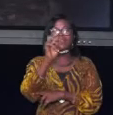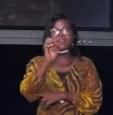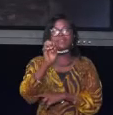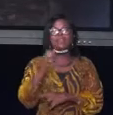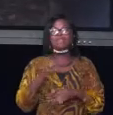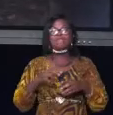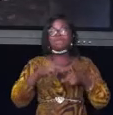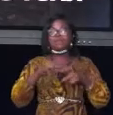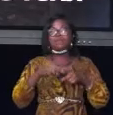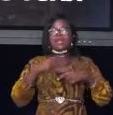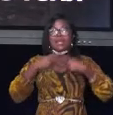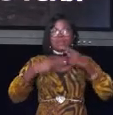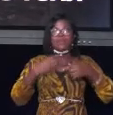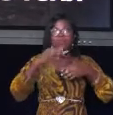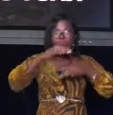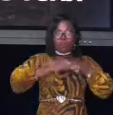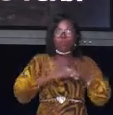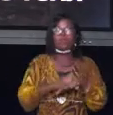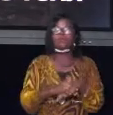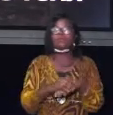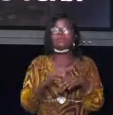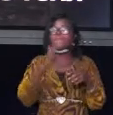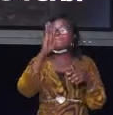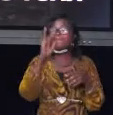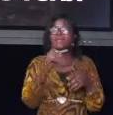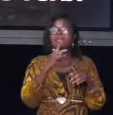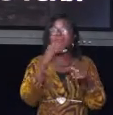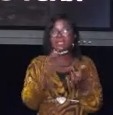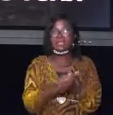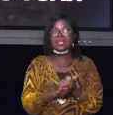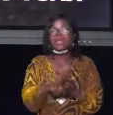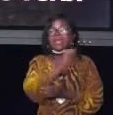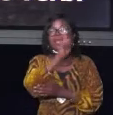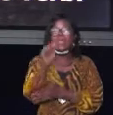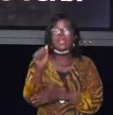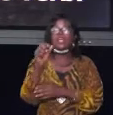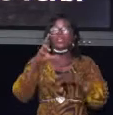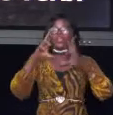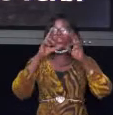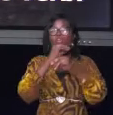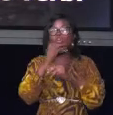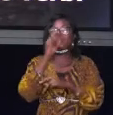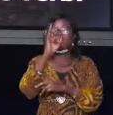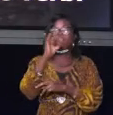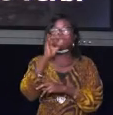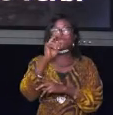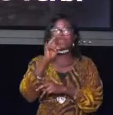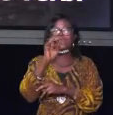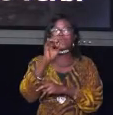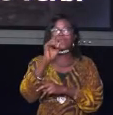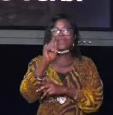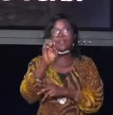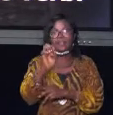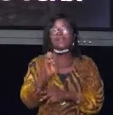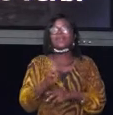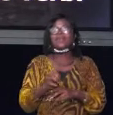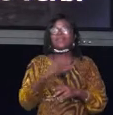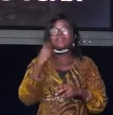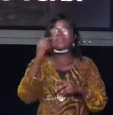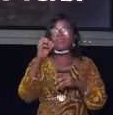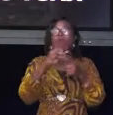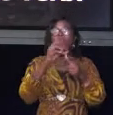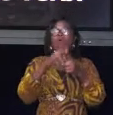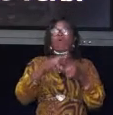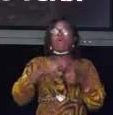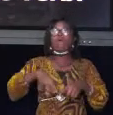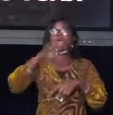verbs. Let me explain further by saying a non-finite or infinite verb is a verb form that does